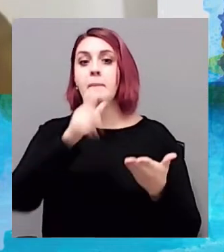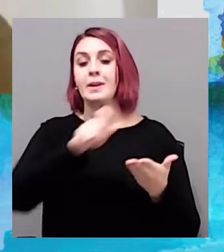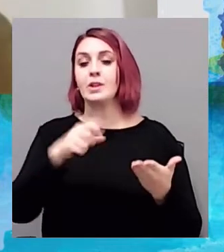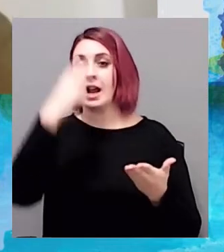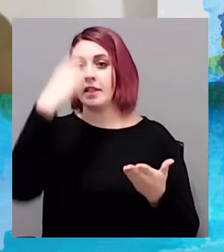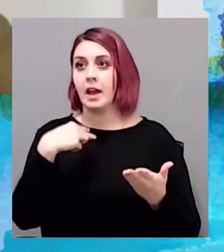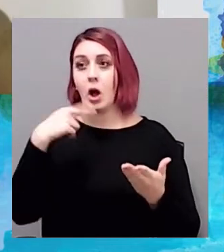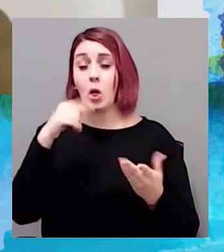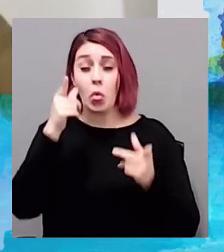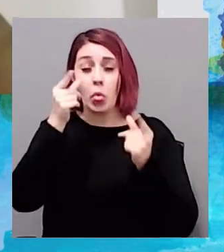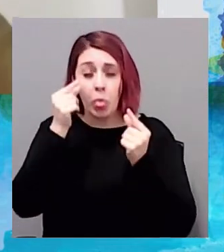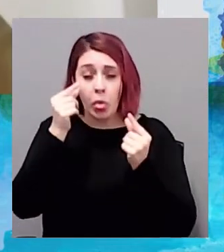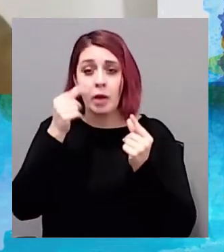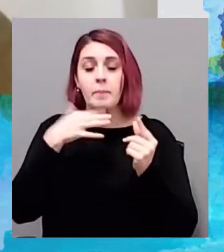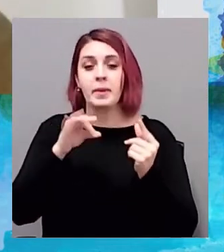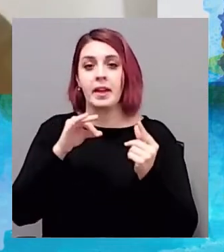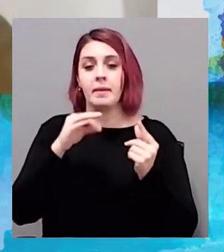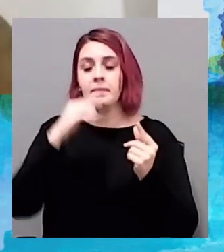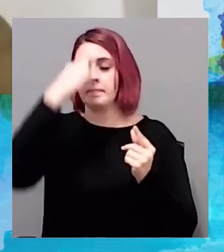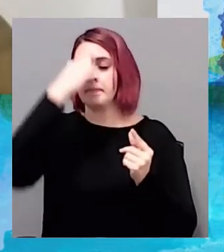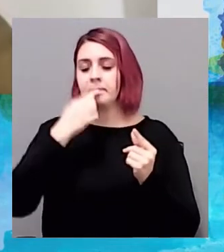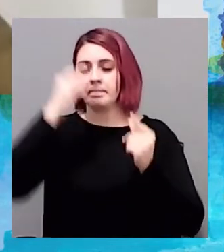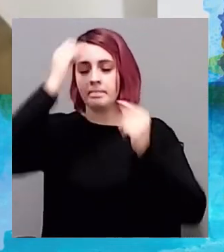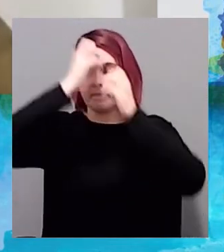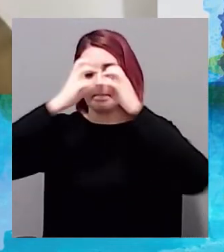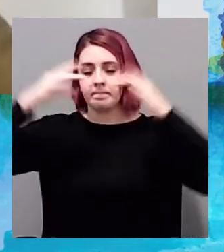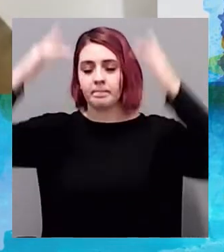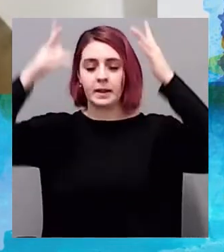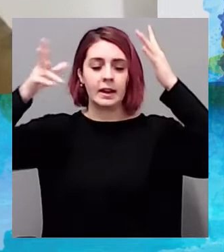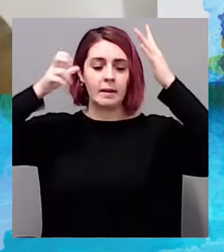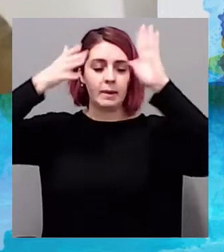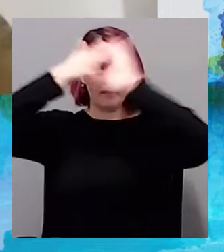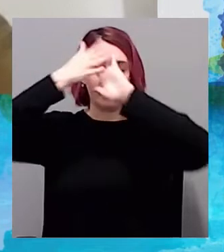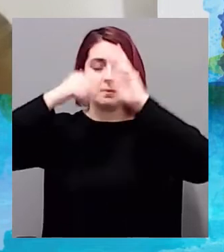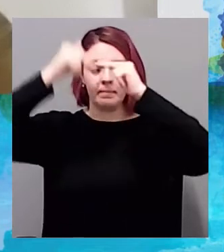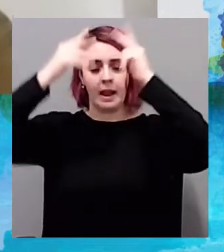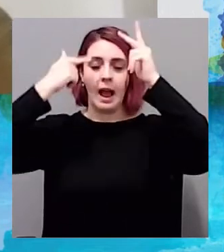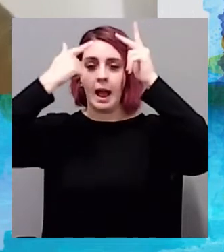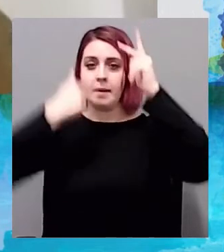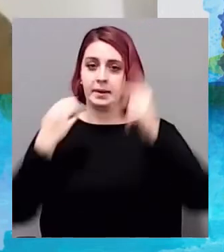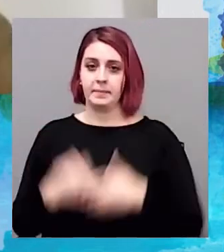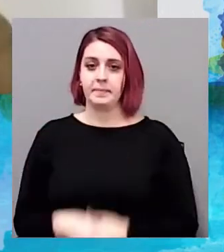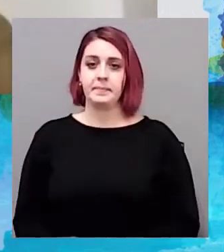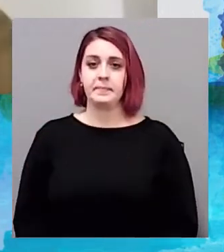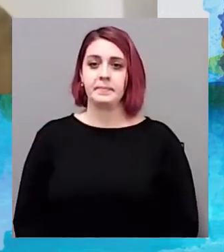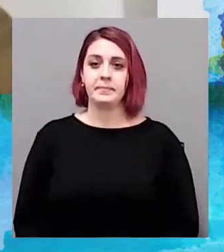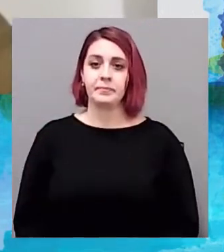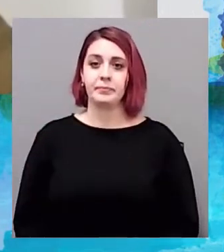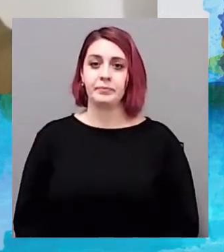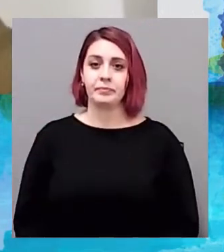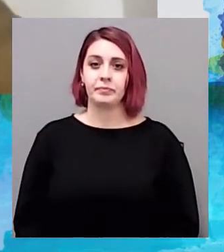but this can be for blind people, and to give a mental image of what they're